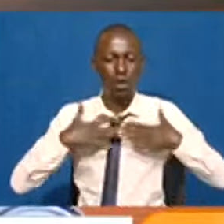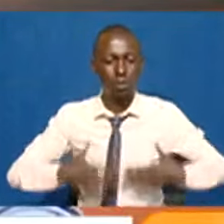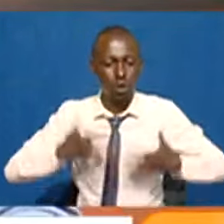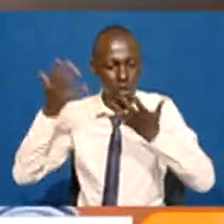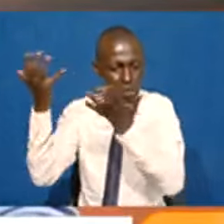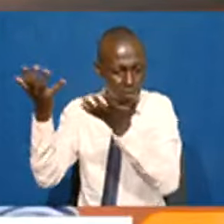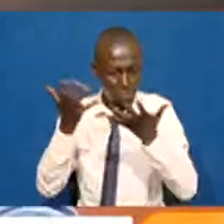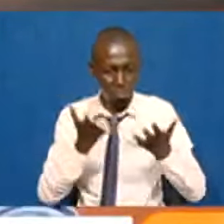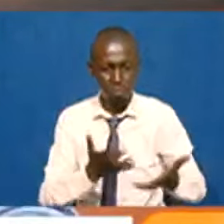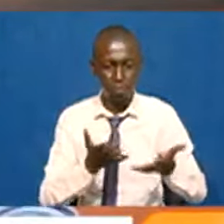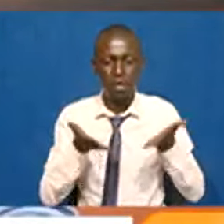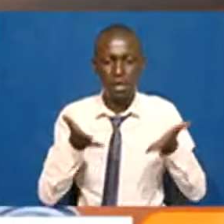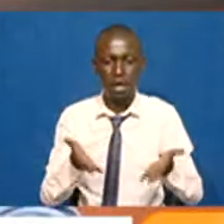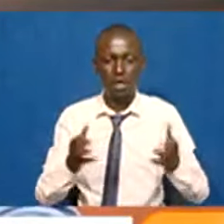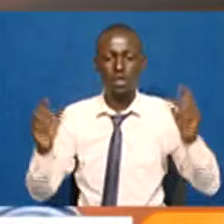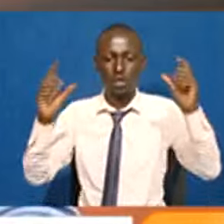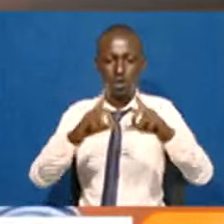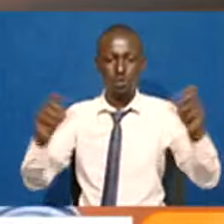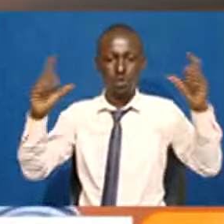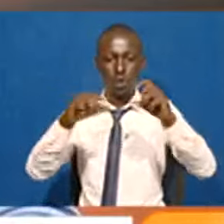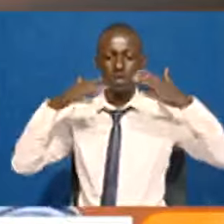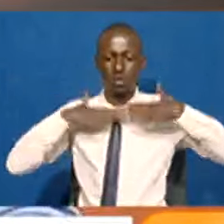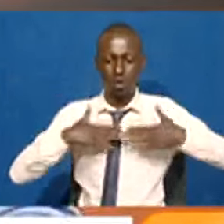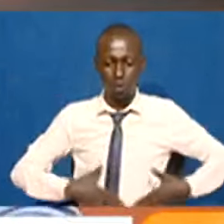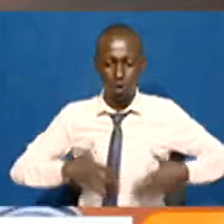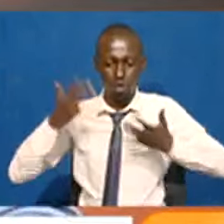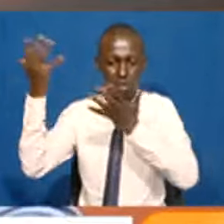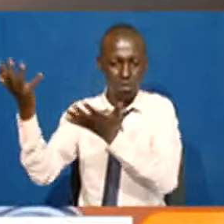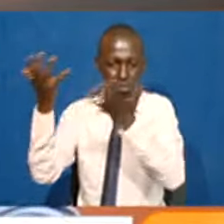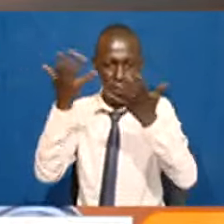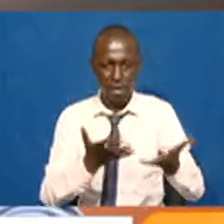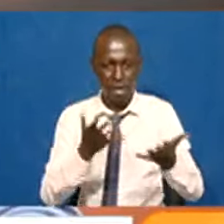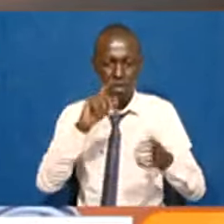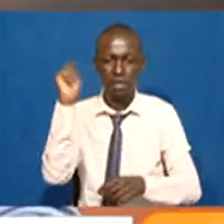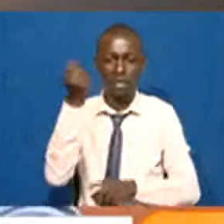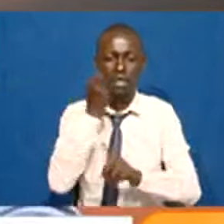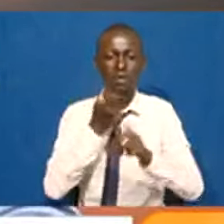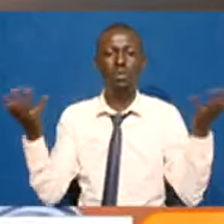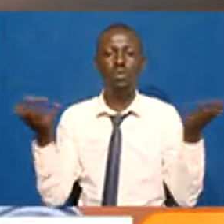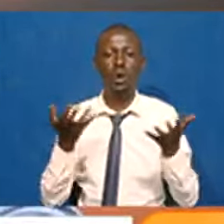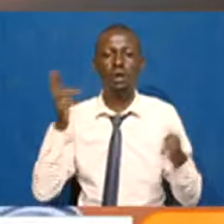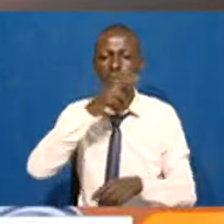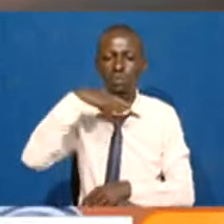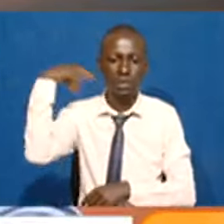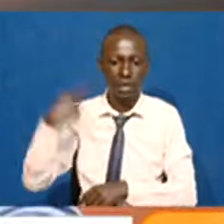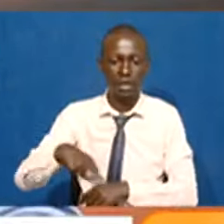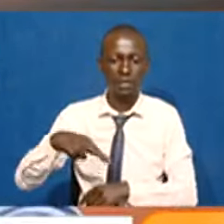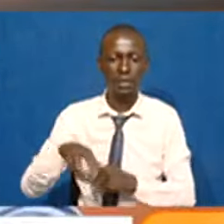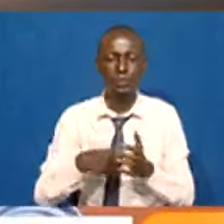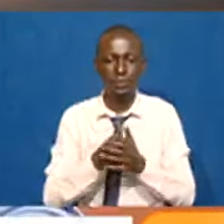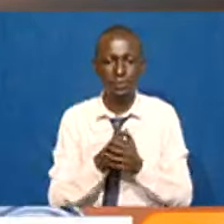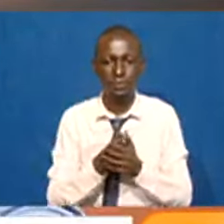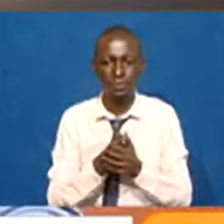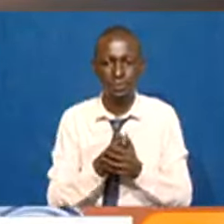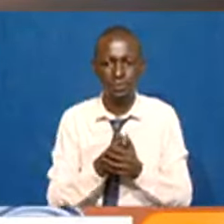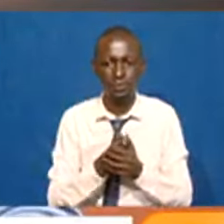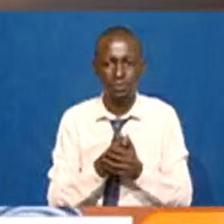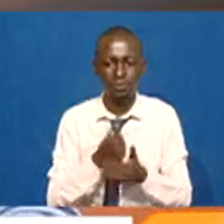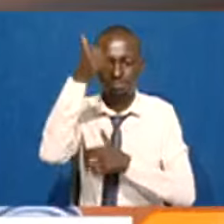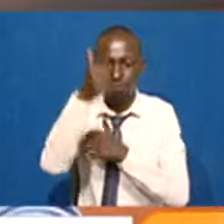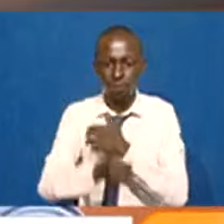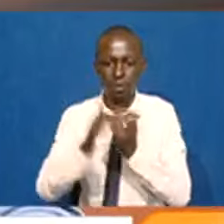now as we speak, we have a body that is arriving in Kenya from Russia. Yes, and once it